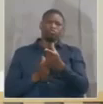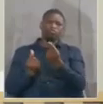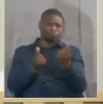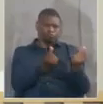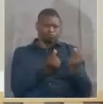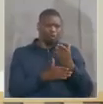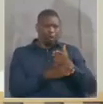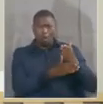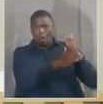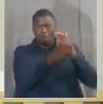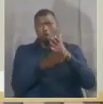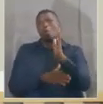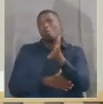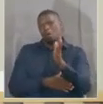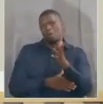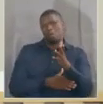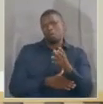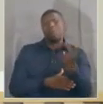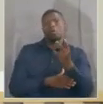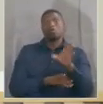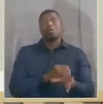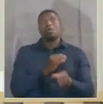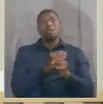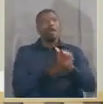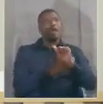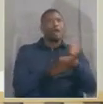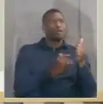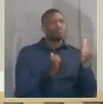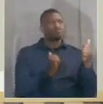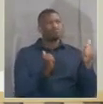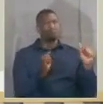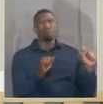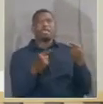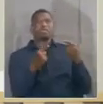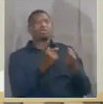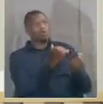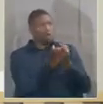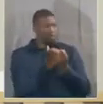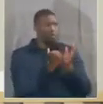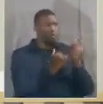other threats other than the political killings.